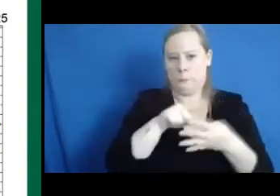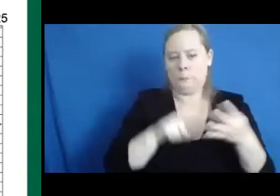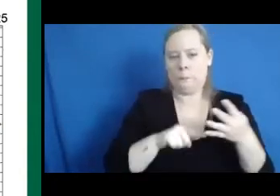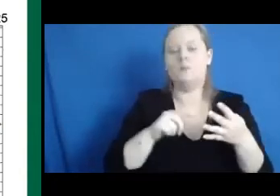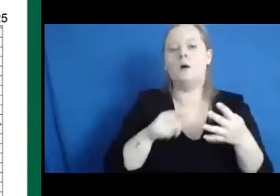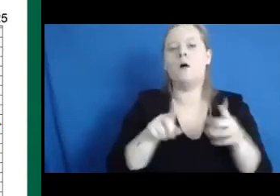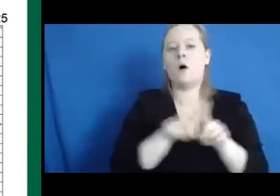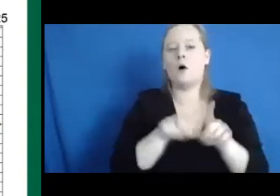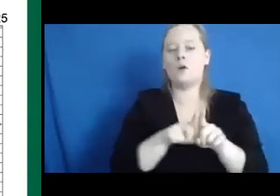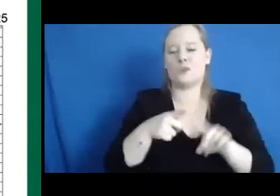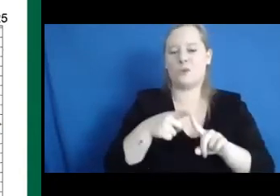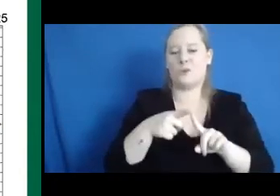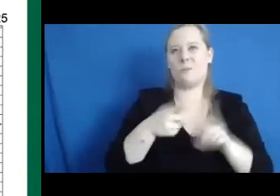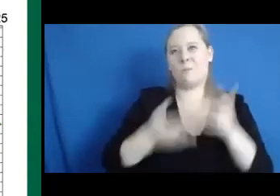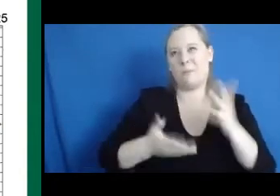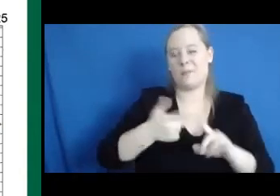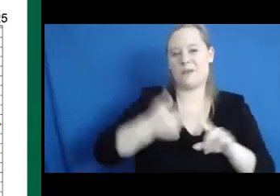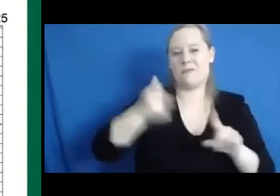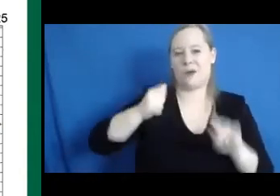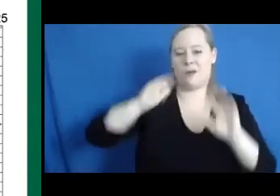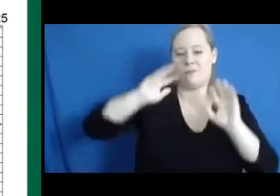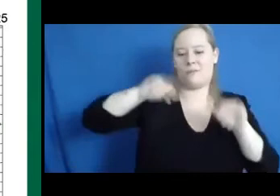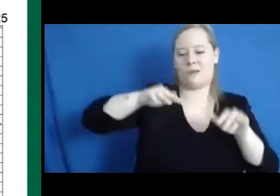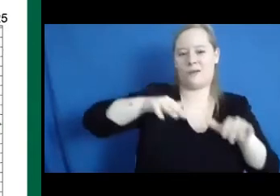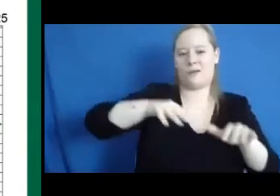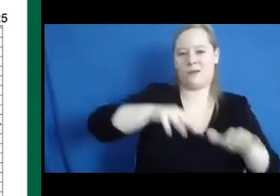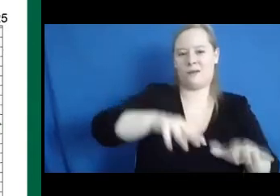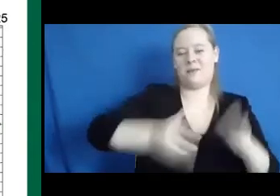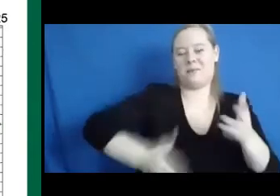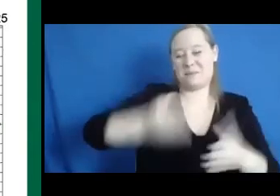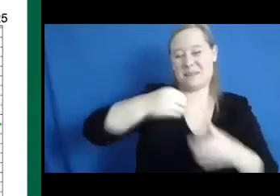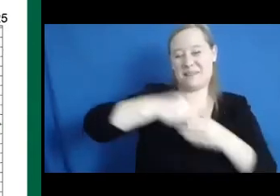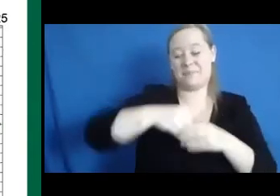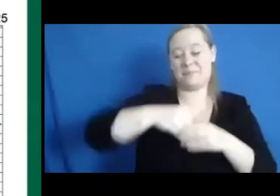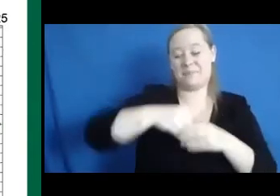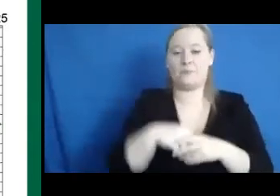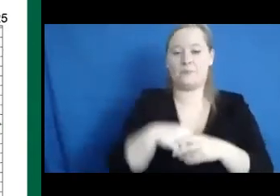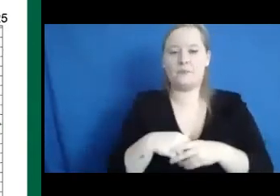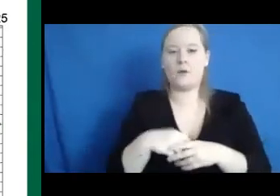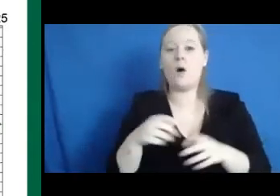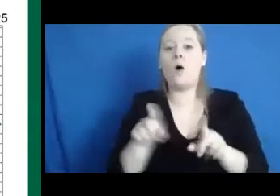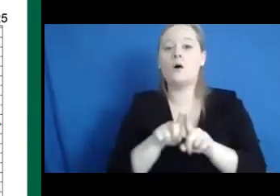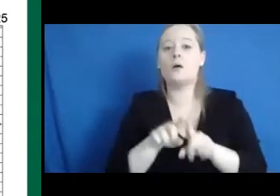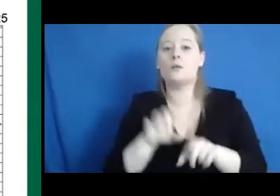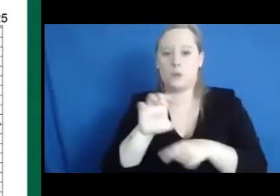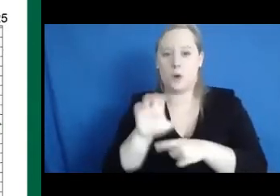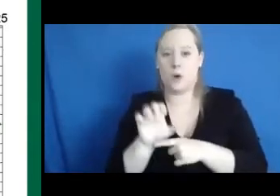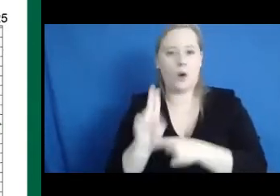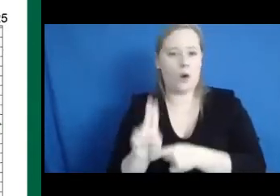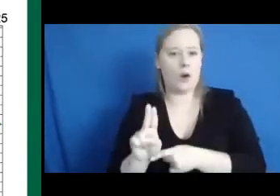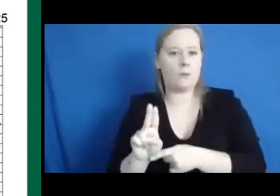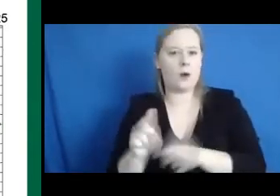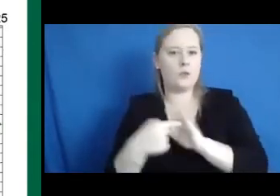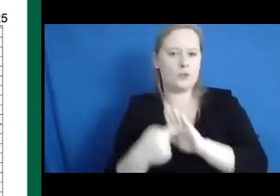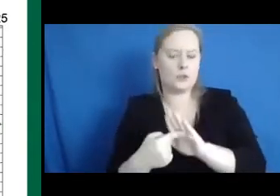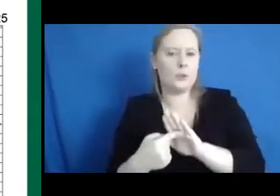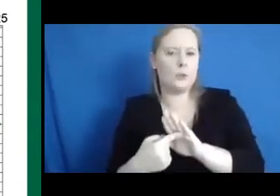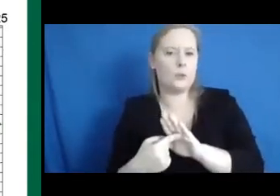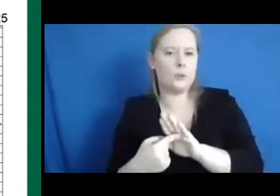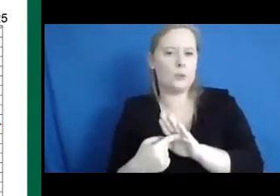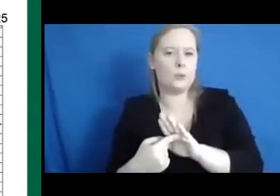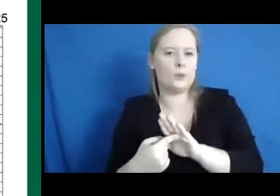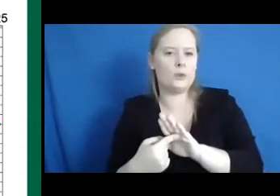down from the Silverton area. And then the copper, I'll show you an image here in a minute of copper, of a